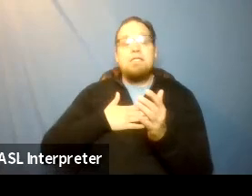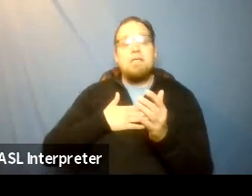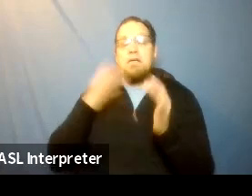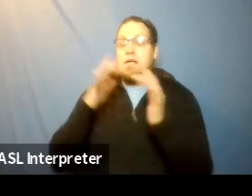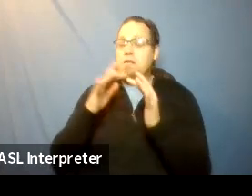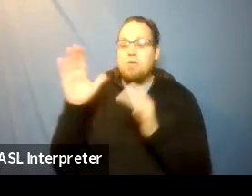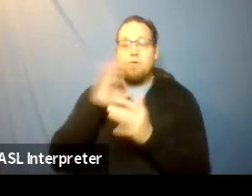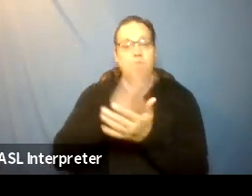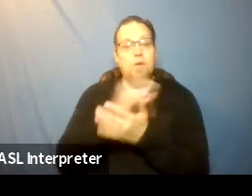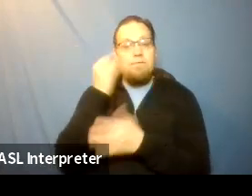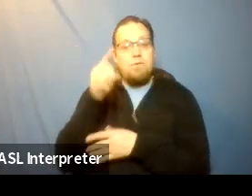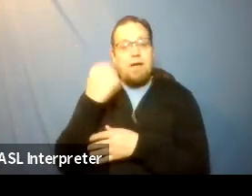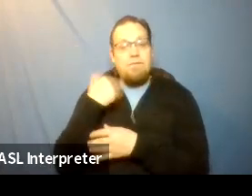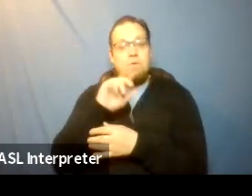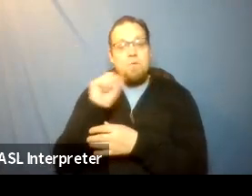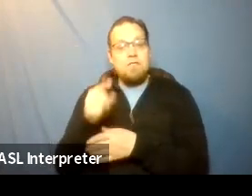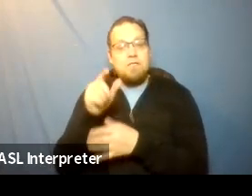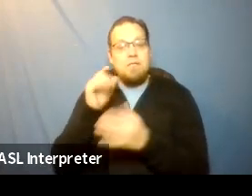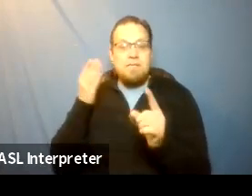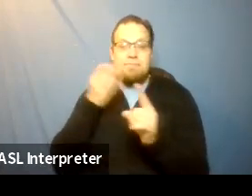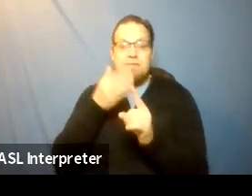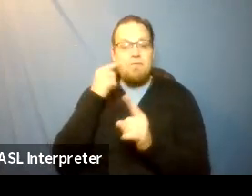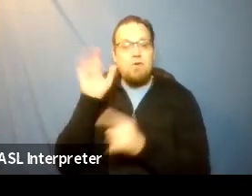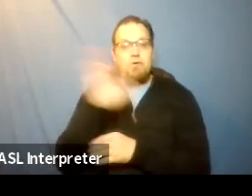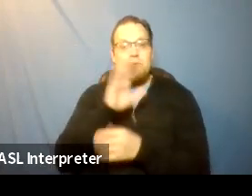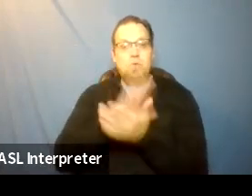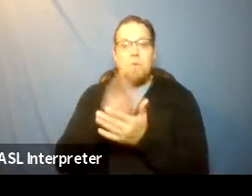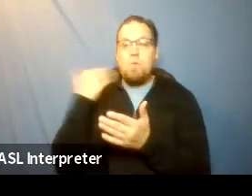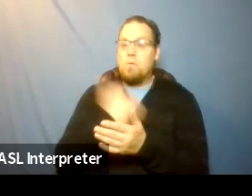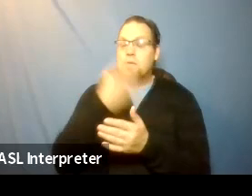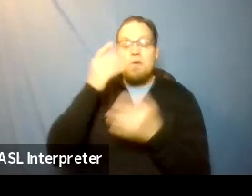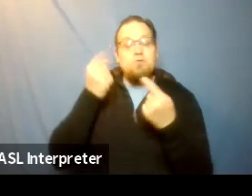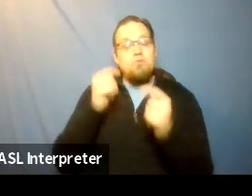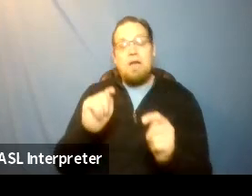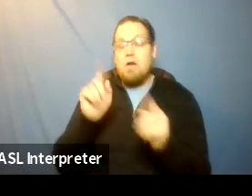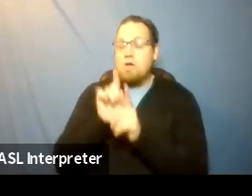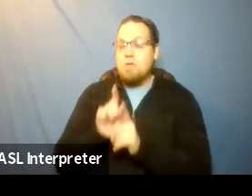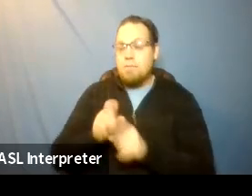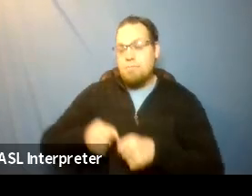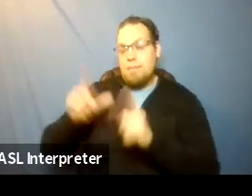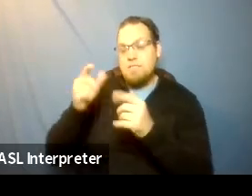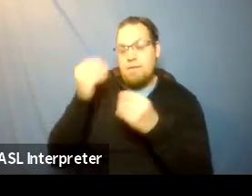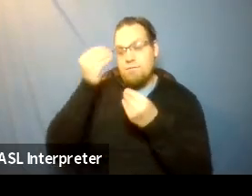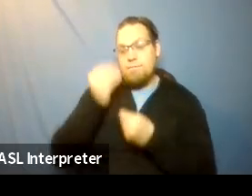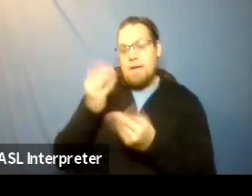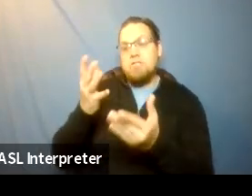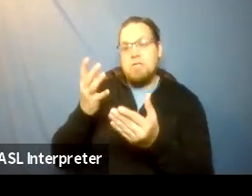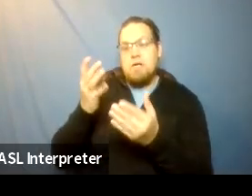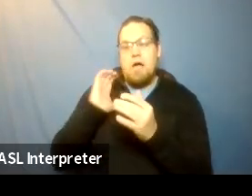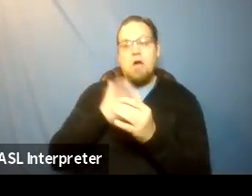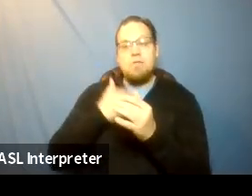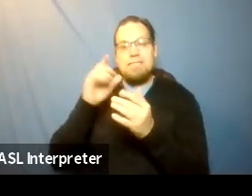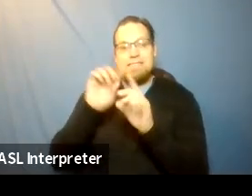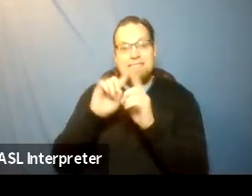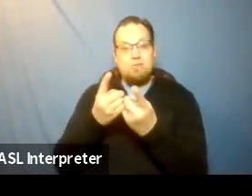your school if you have questions specific to your school. But do know we're going to try to also publish information on our district